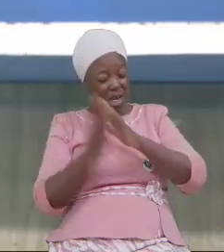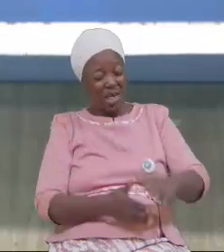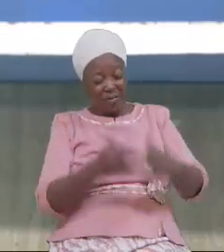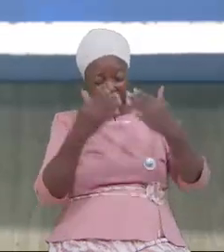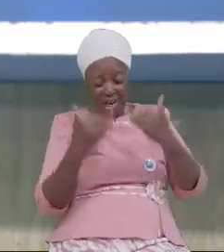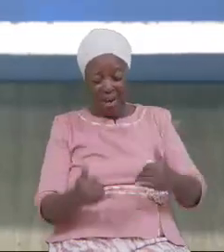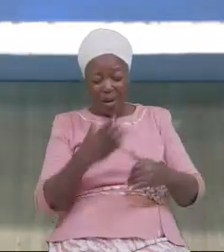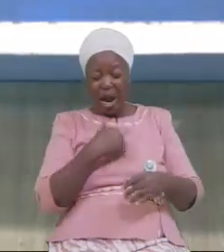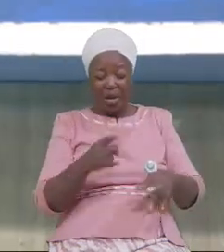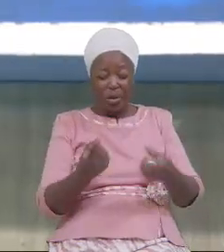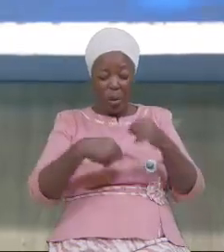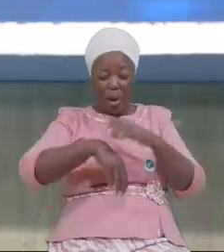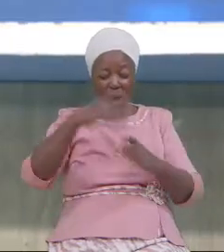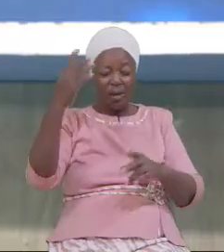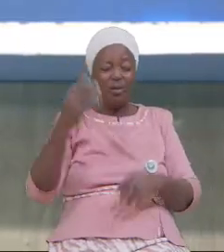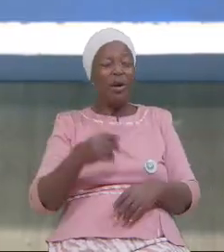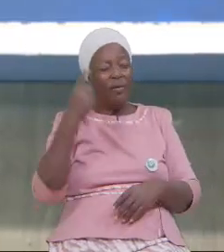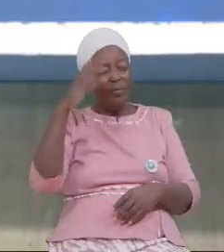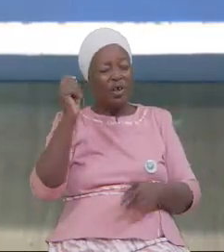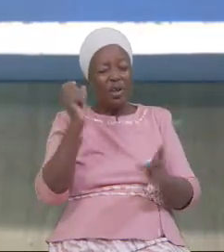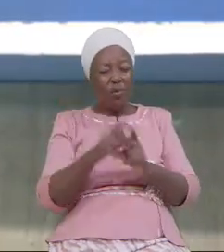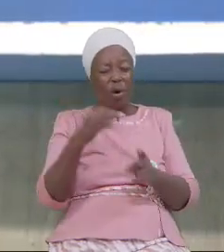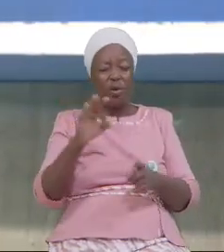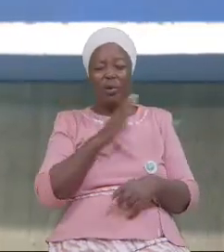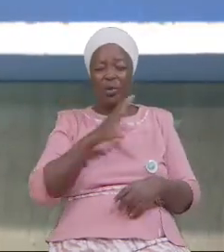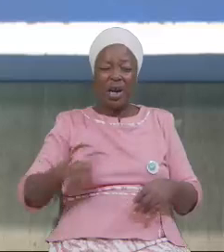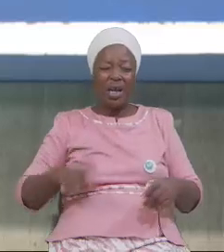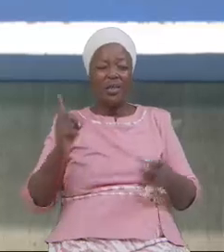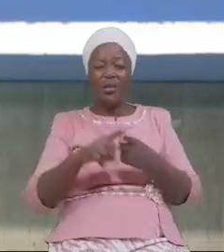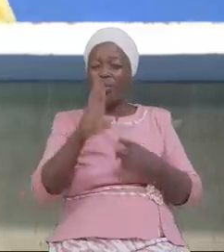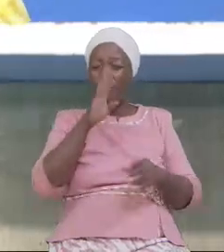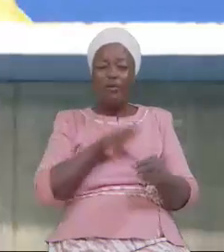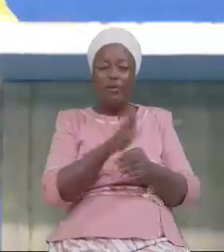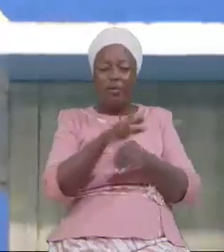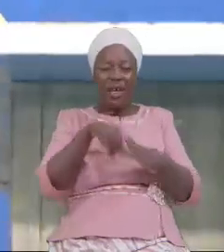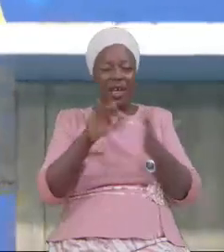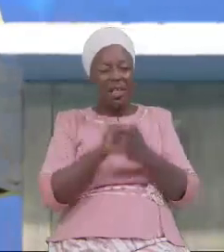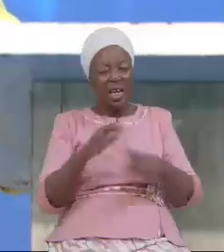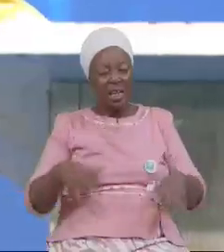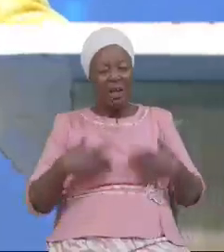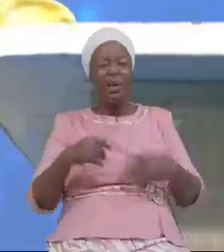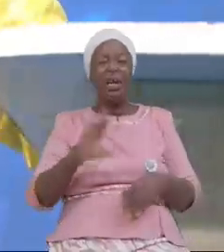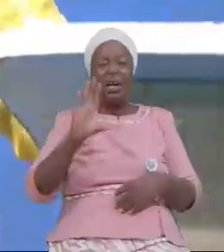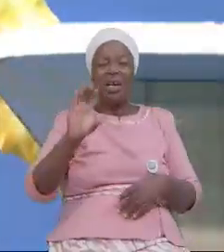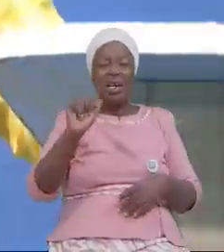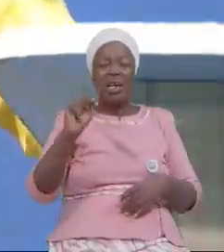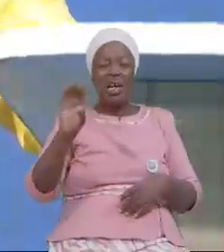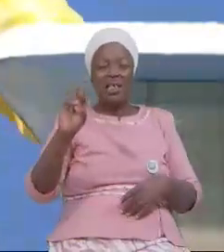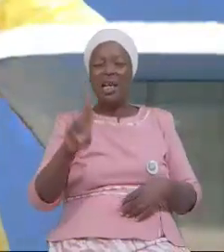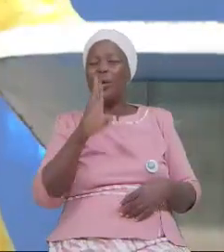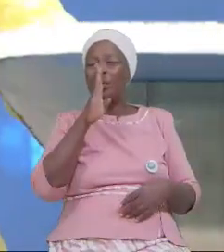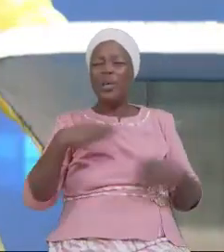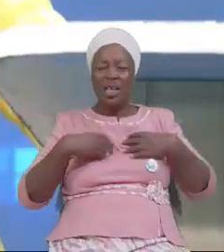the word of Christ to be fulfilled in that life. Cancer, be healed